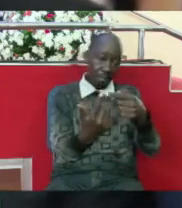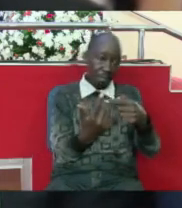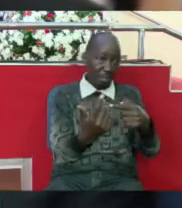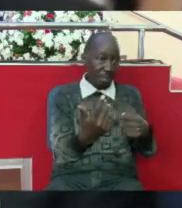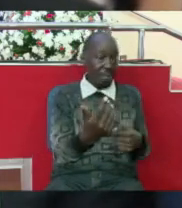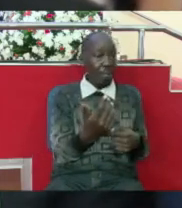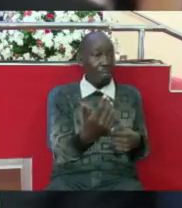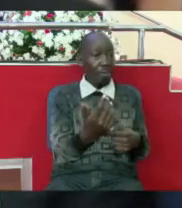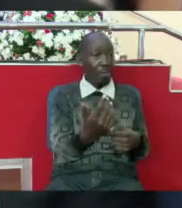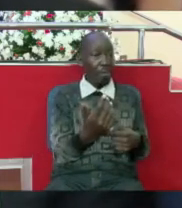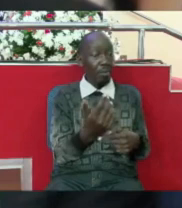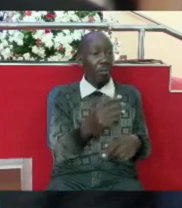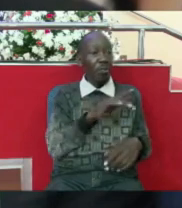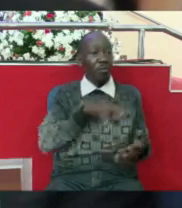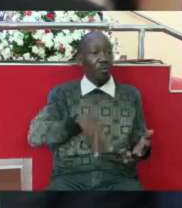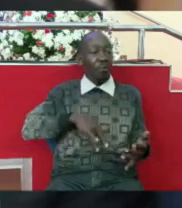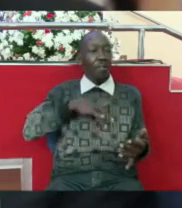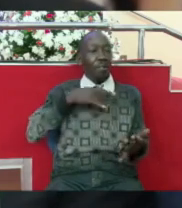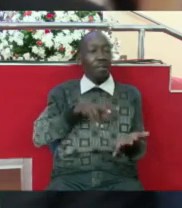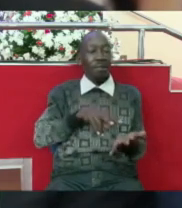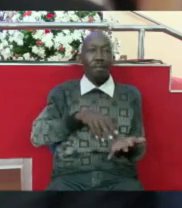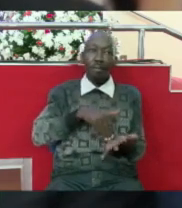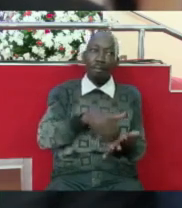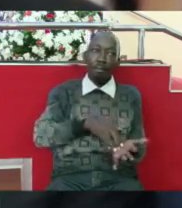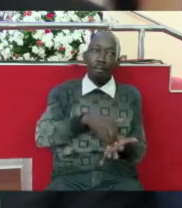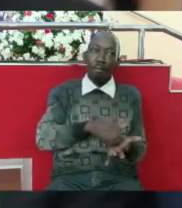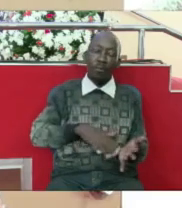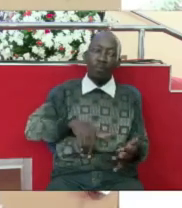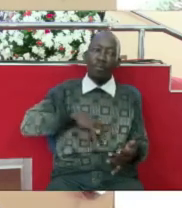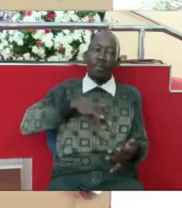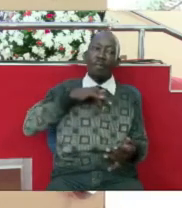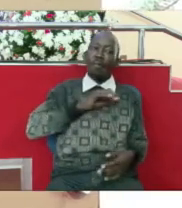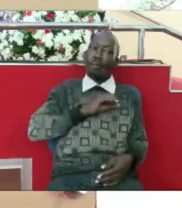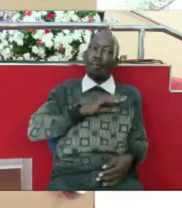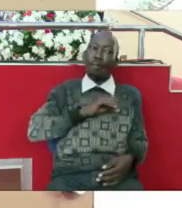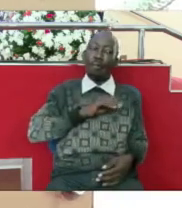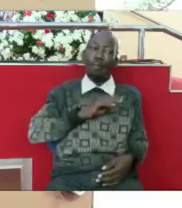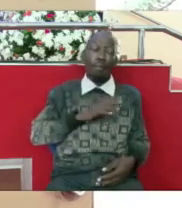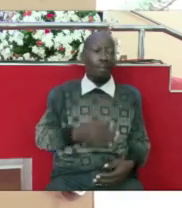So fear of failure? Ya kwamba woga, ya kwamba inaweza kosa kupatikana?